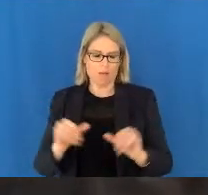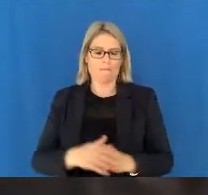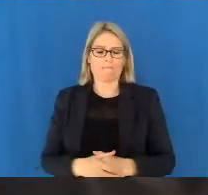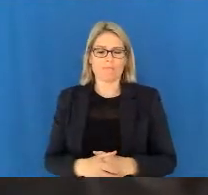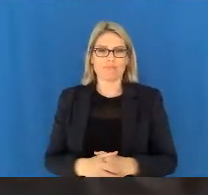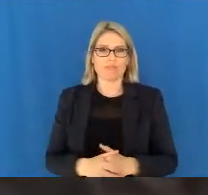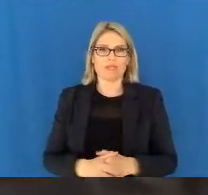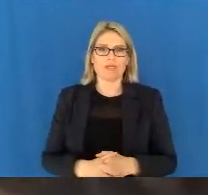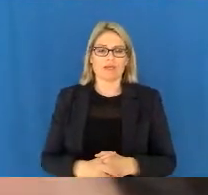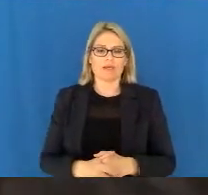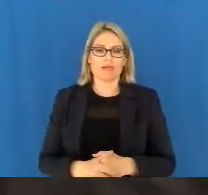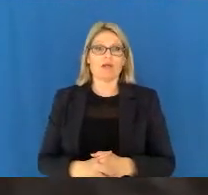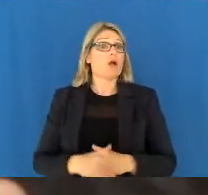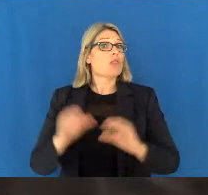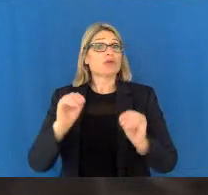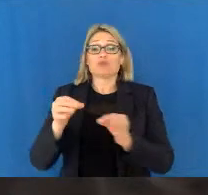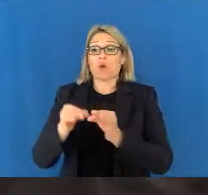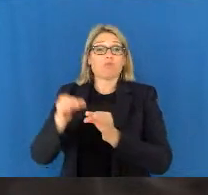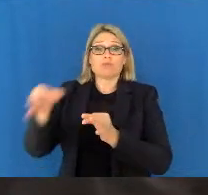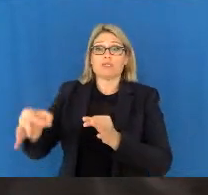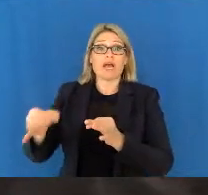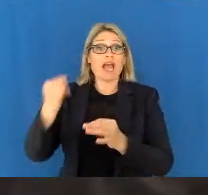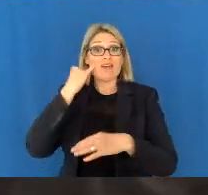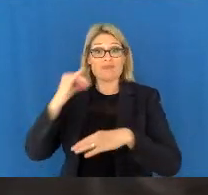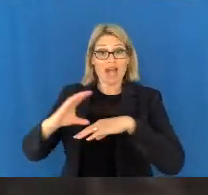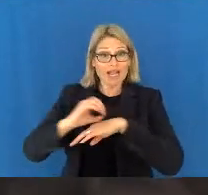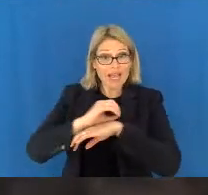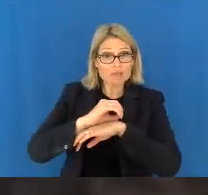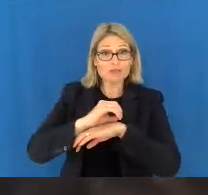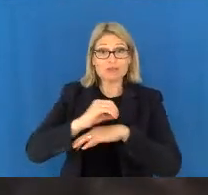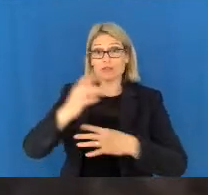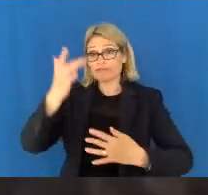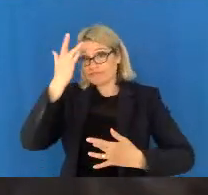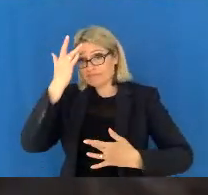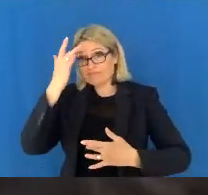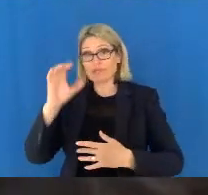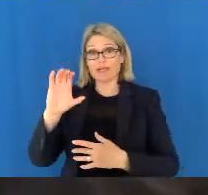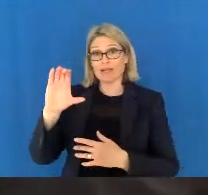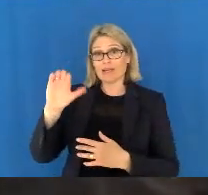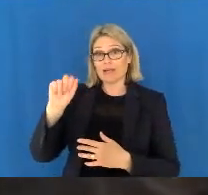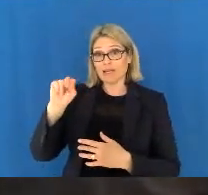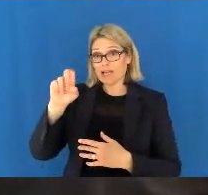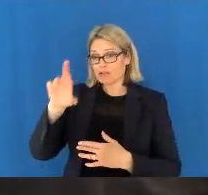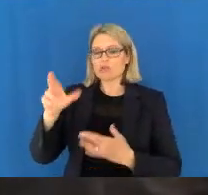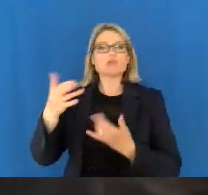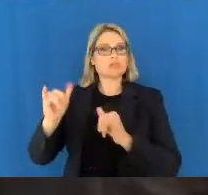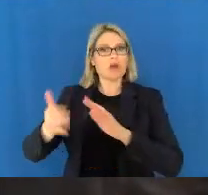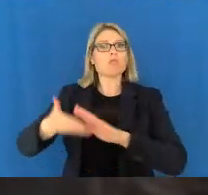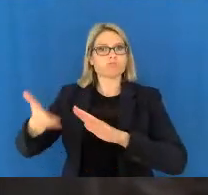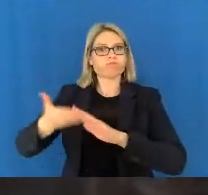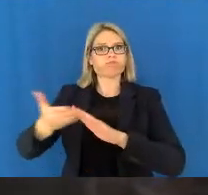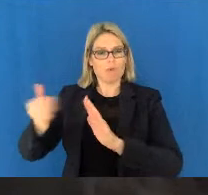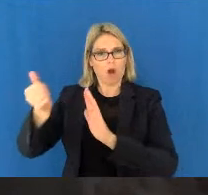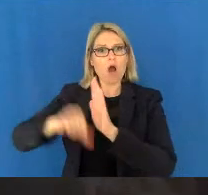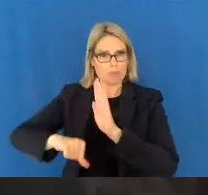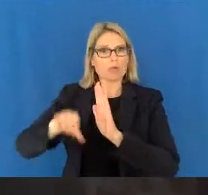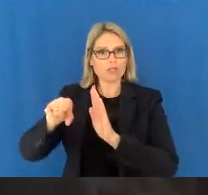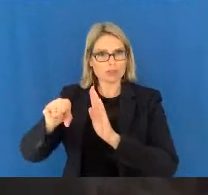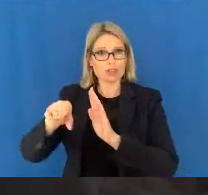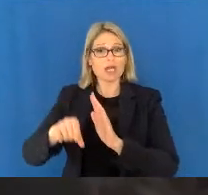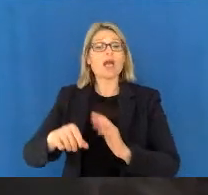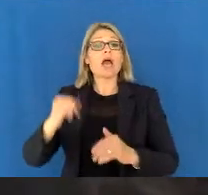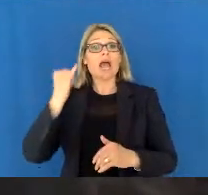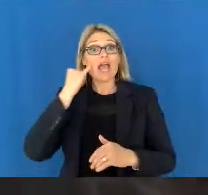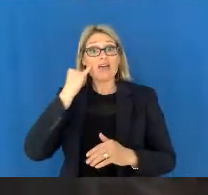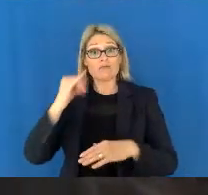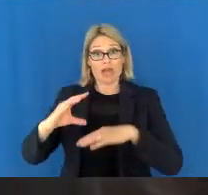nothing delayed when it comes to cancer surgery. That's very important to remember. If there's a surgery for